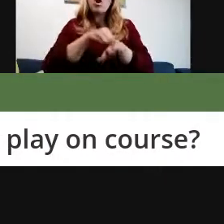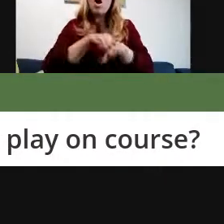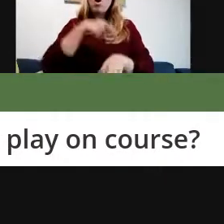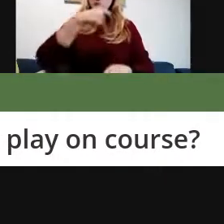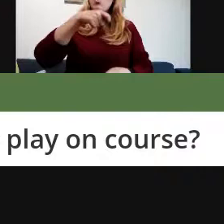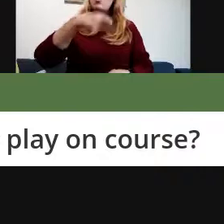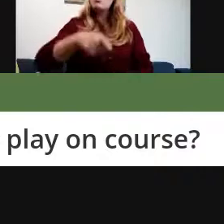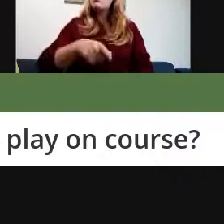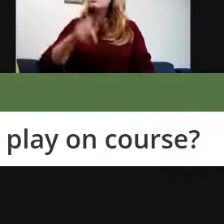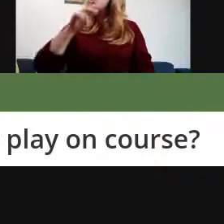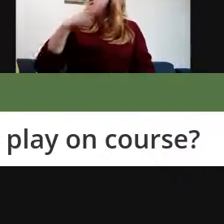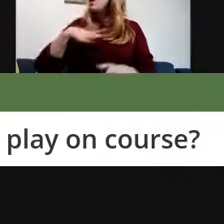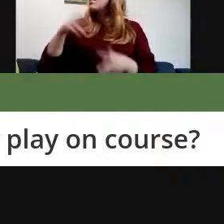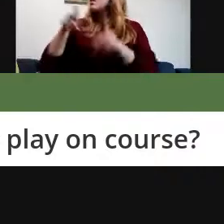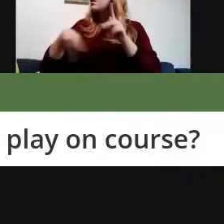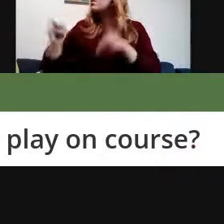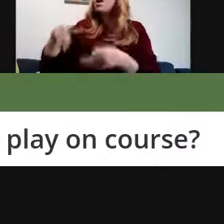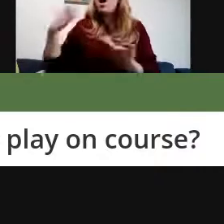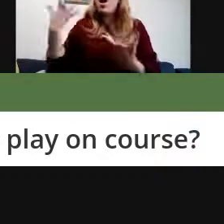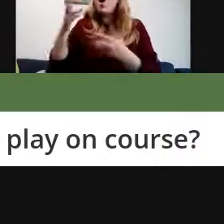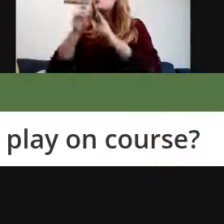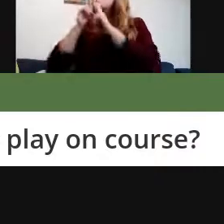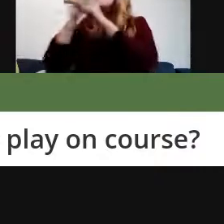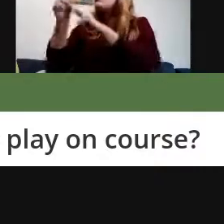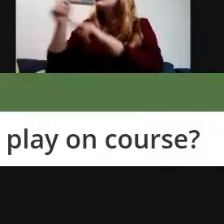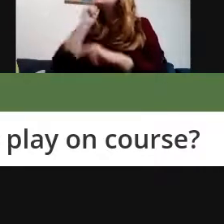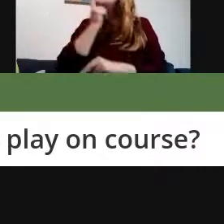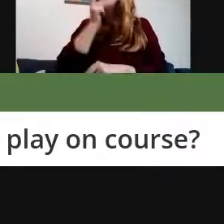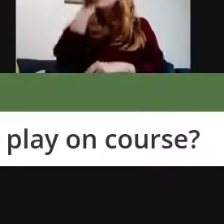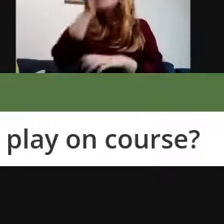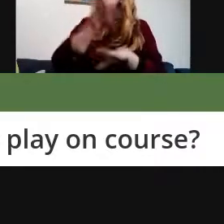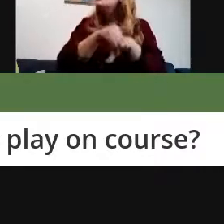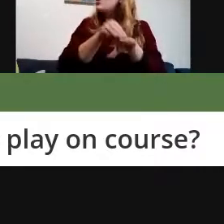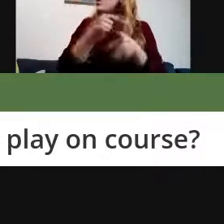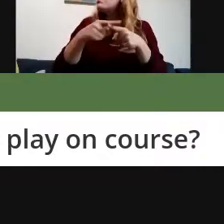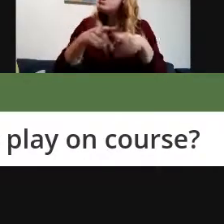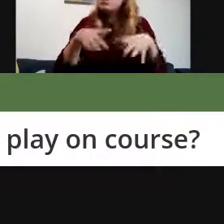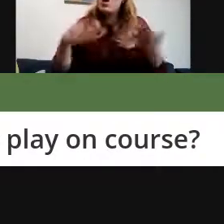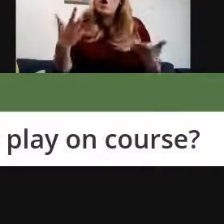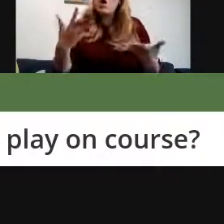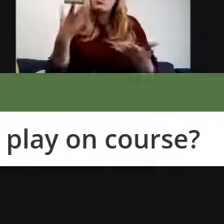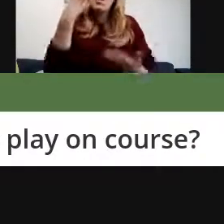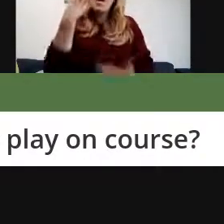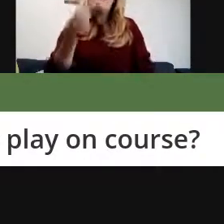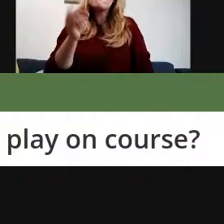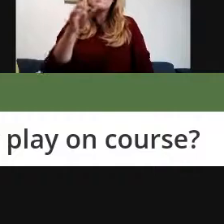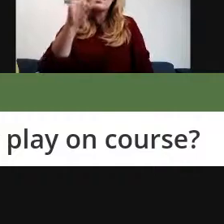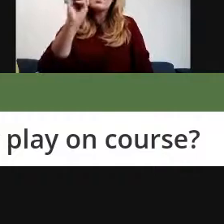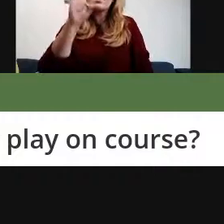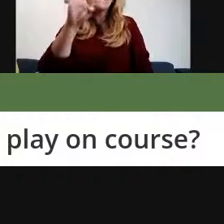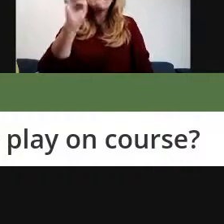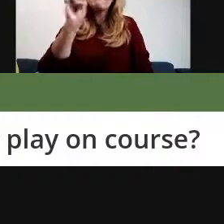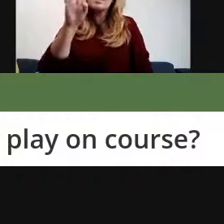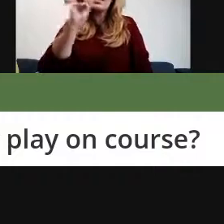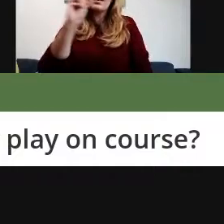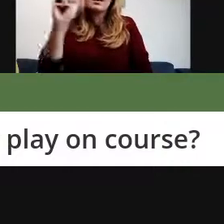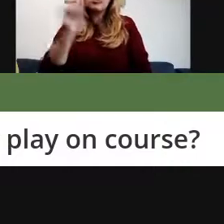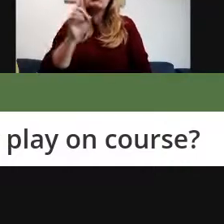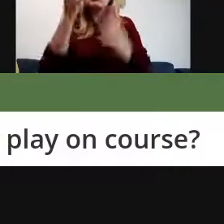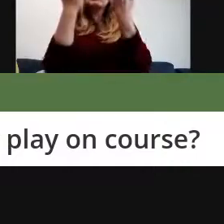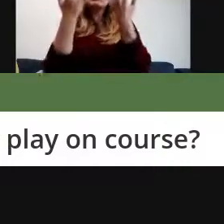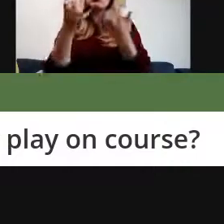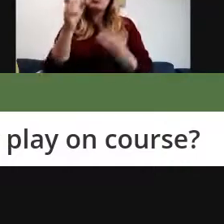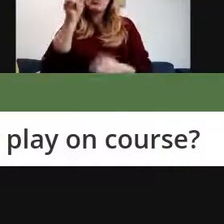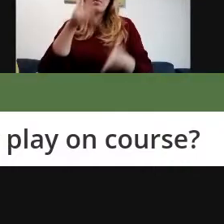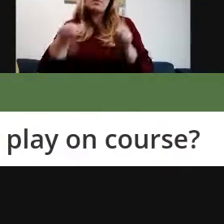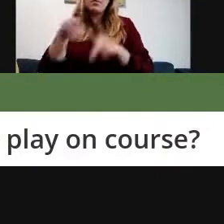going to be referees. We'll be in radio contact with one another. And there will other scorers around. So, or you're going to